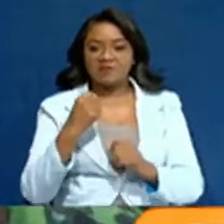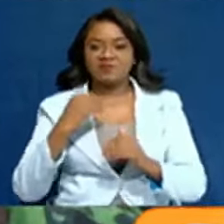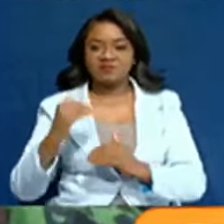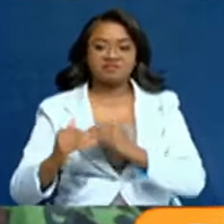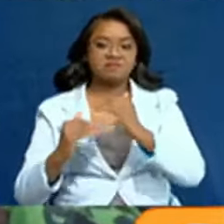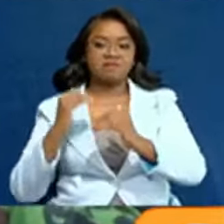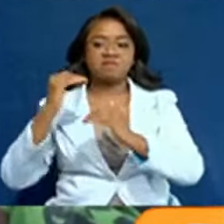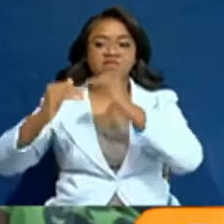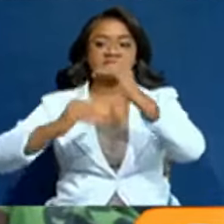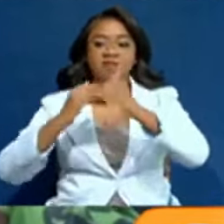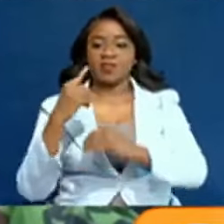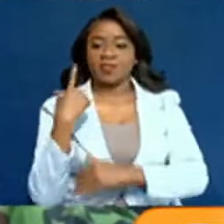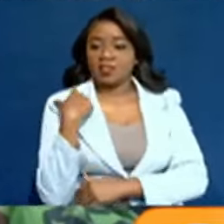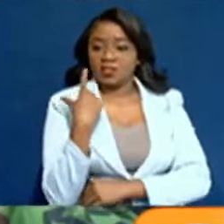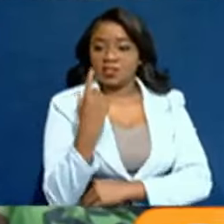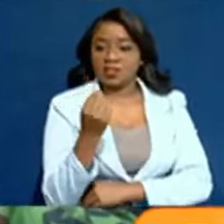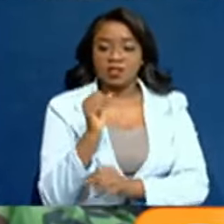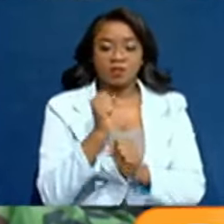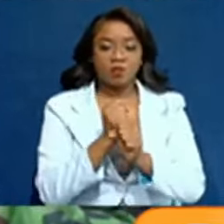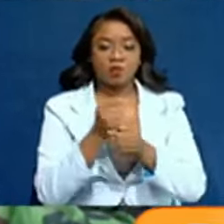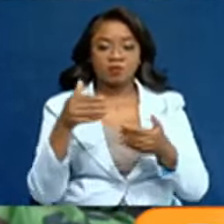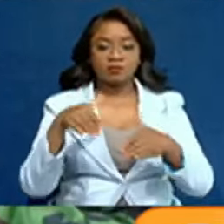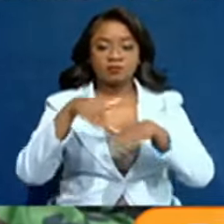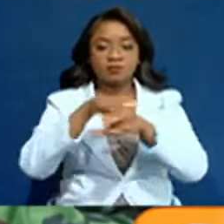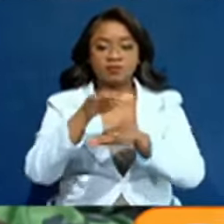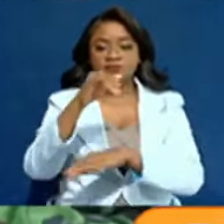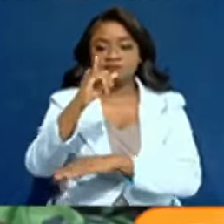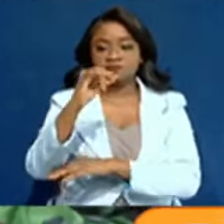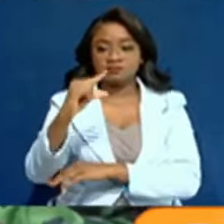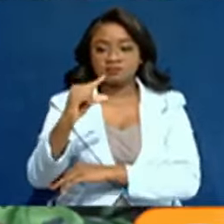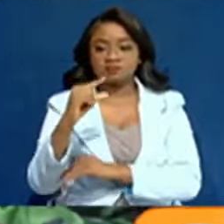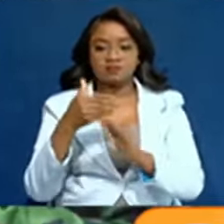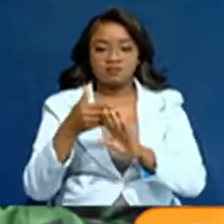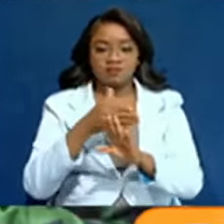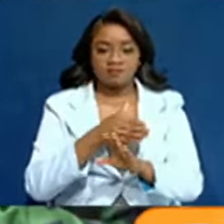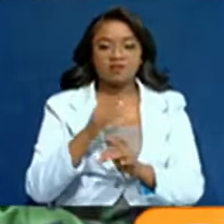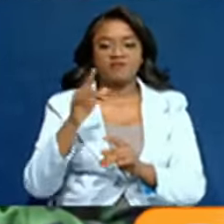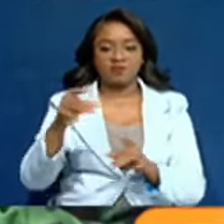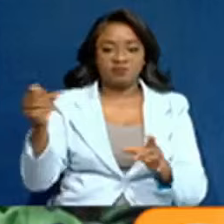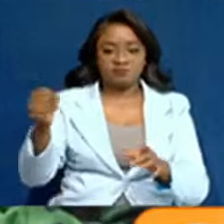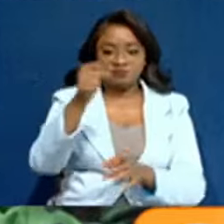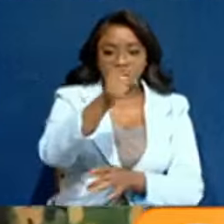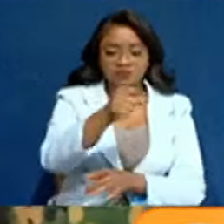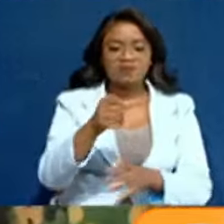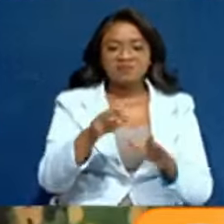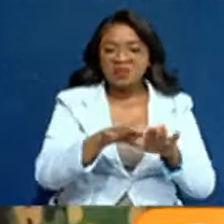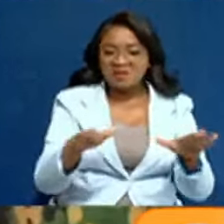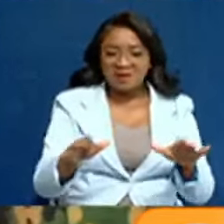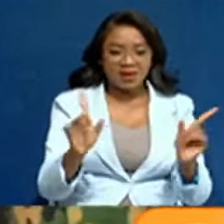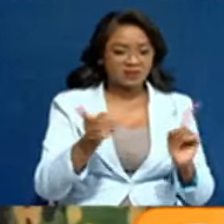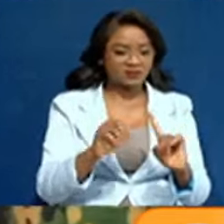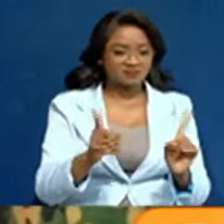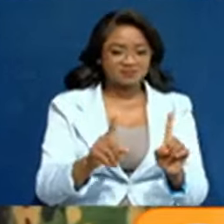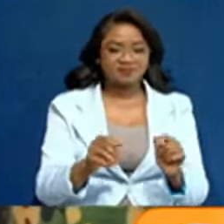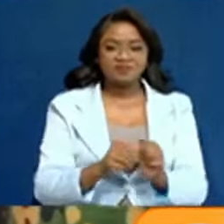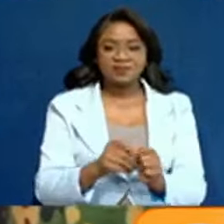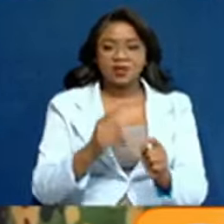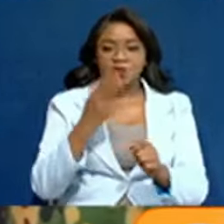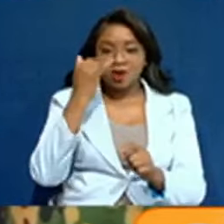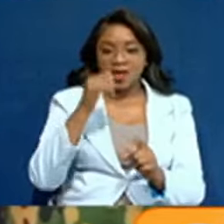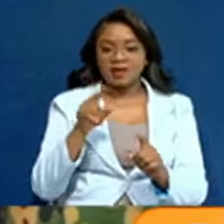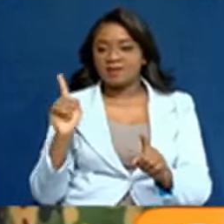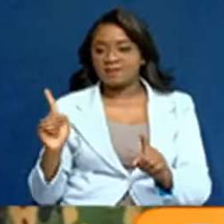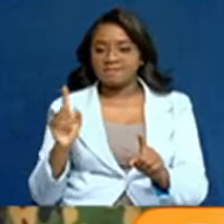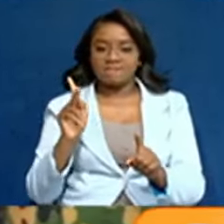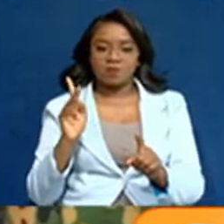was serving as Deputy Inspector General of Police before he was named the acting IG following the resignation of